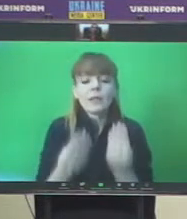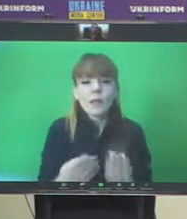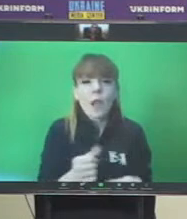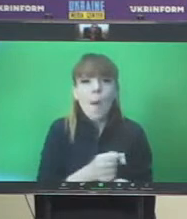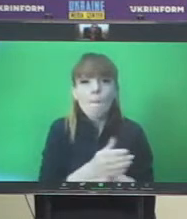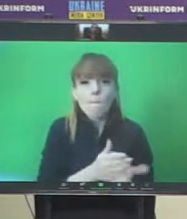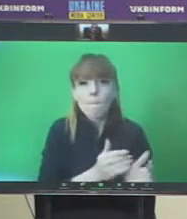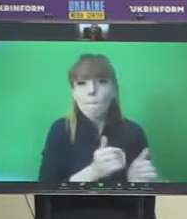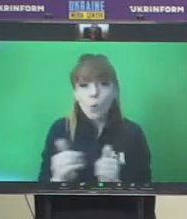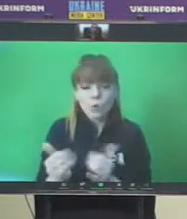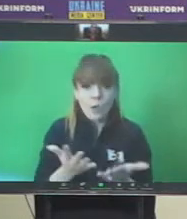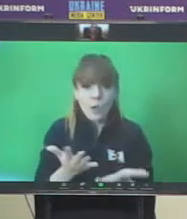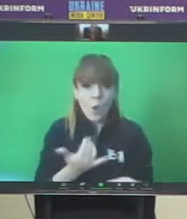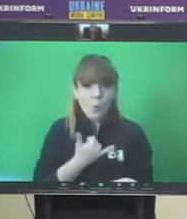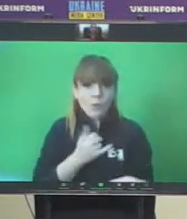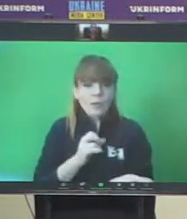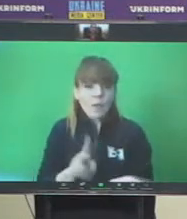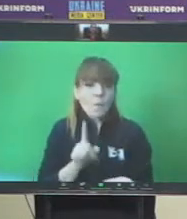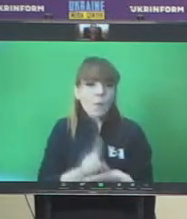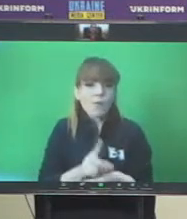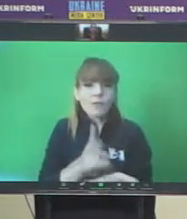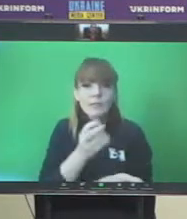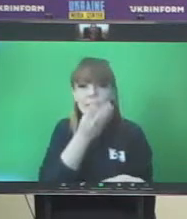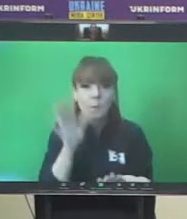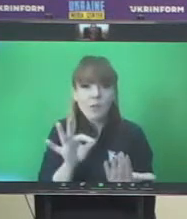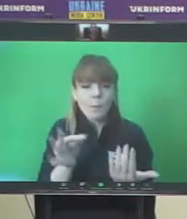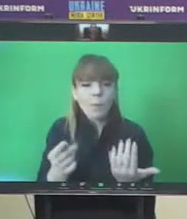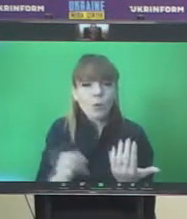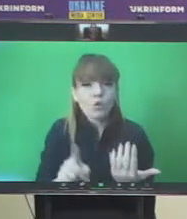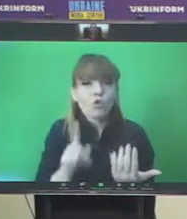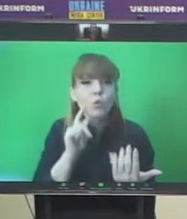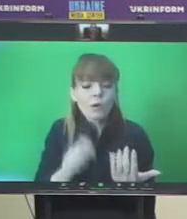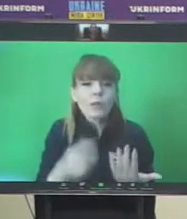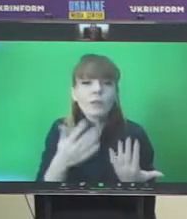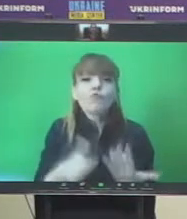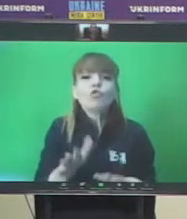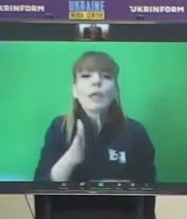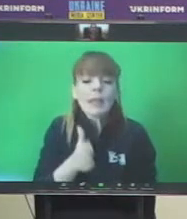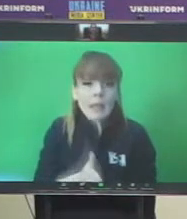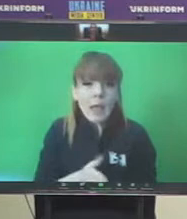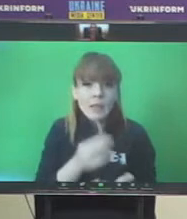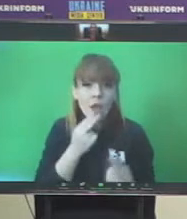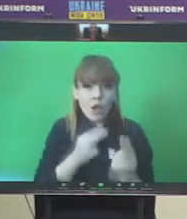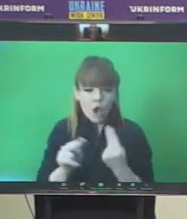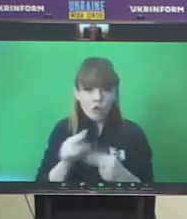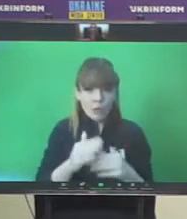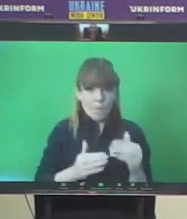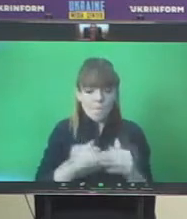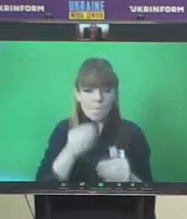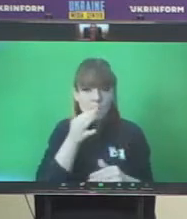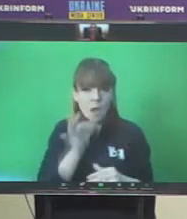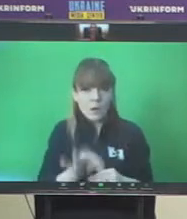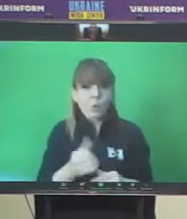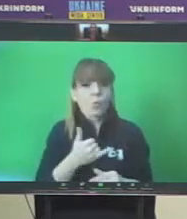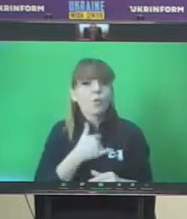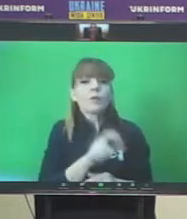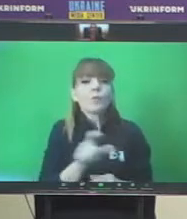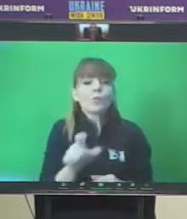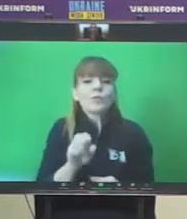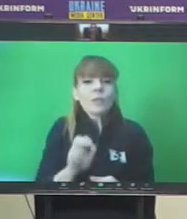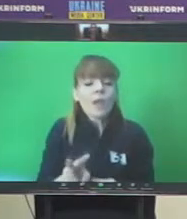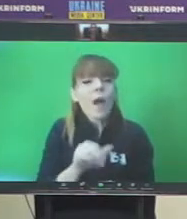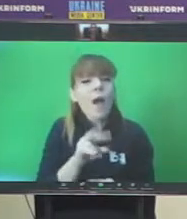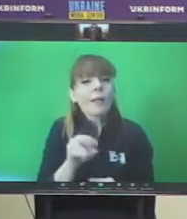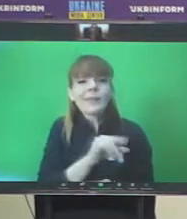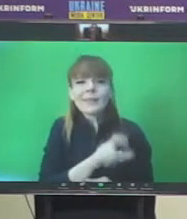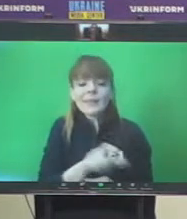have. And let's not forget that in Ukraine there are better practices in place already. There are people, very small